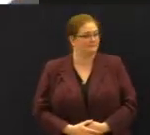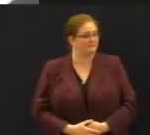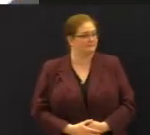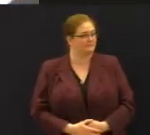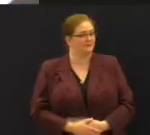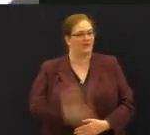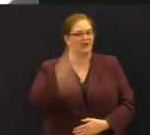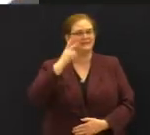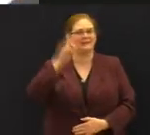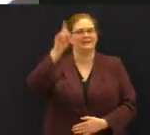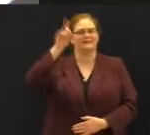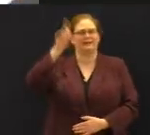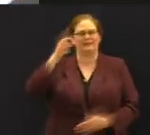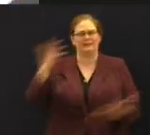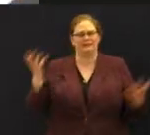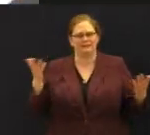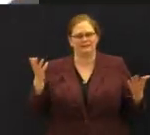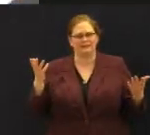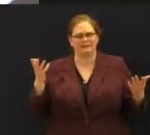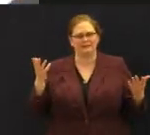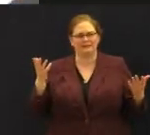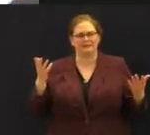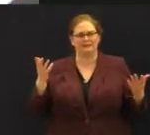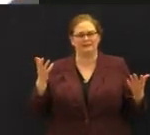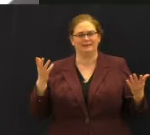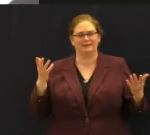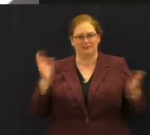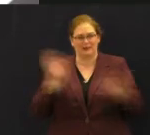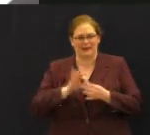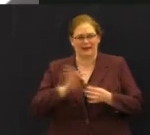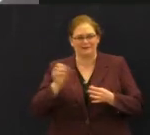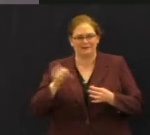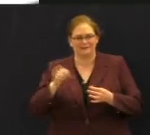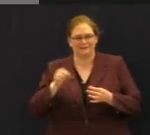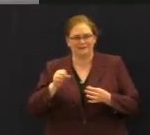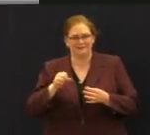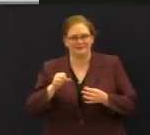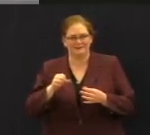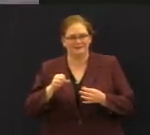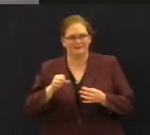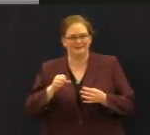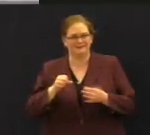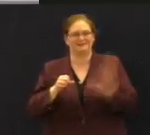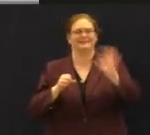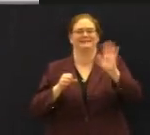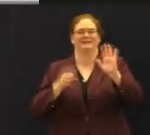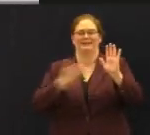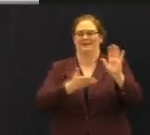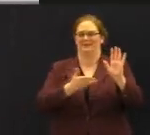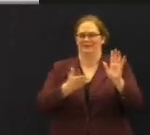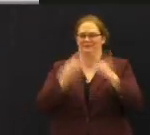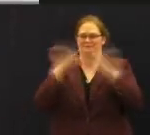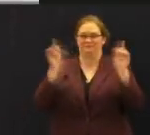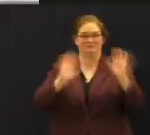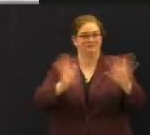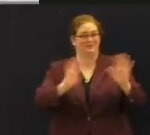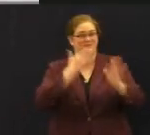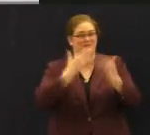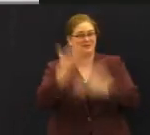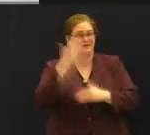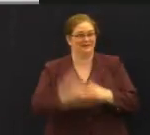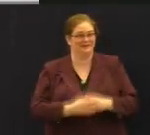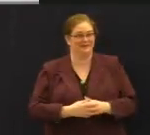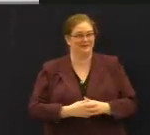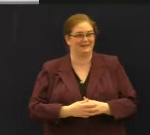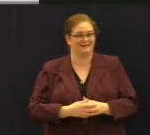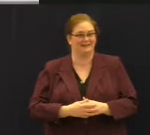their ceiling, Yeah, their ceiling is great. so we know we're connected. There we go. Hi, good morning.